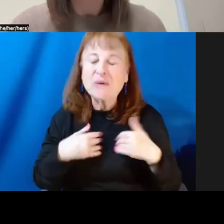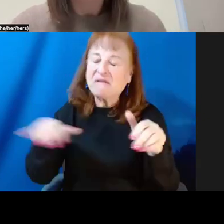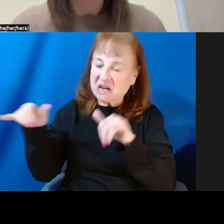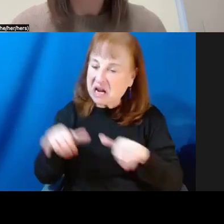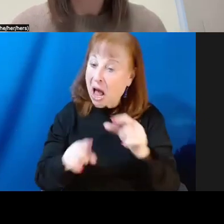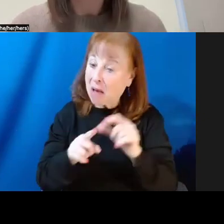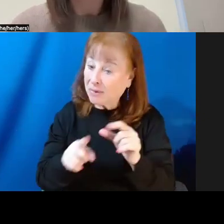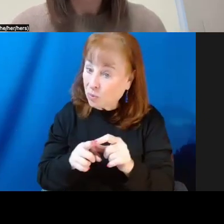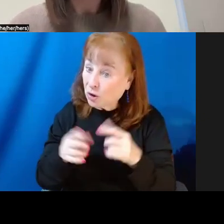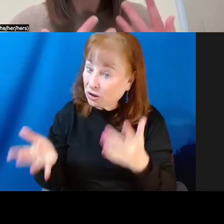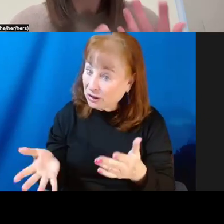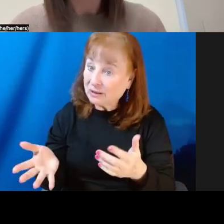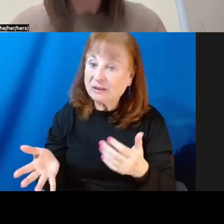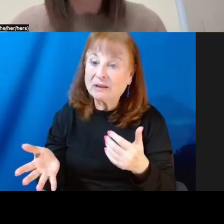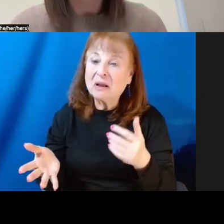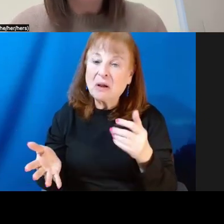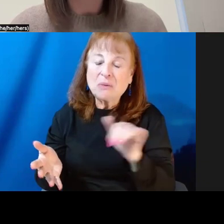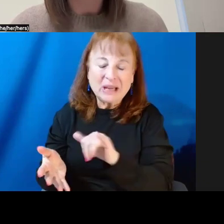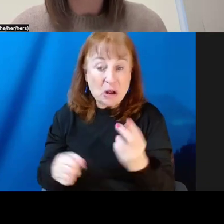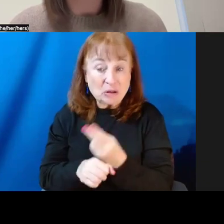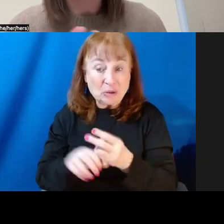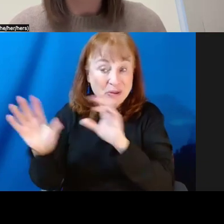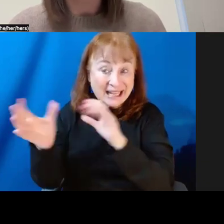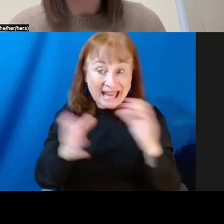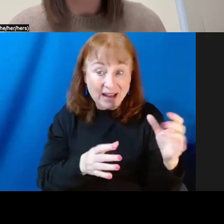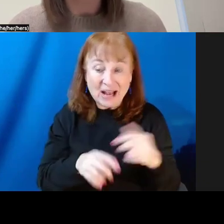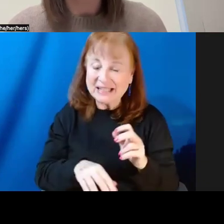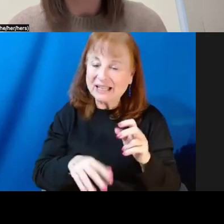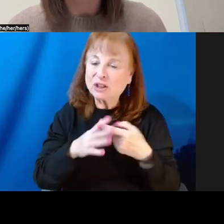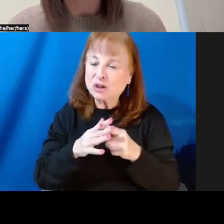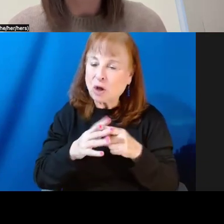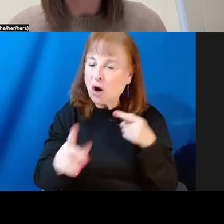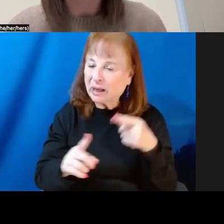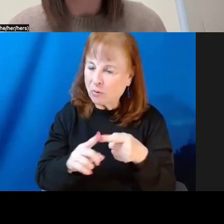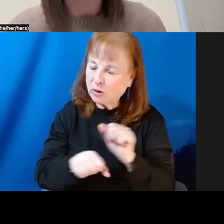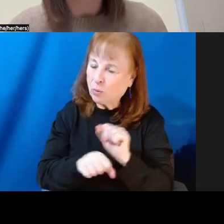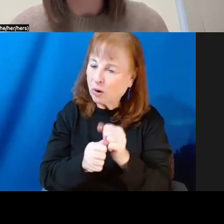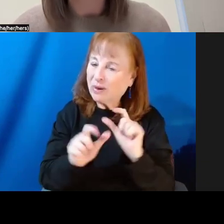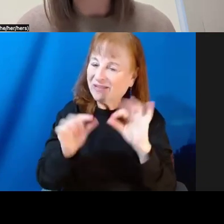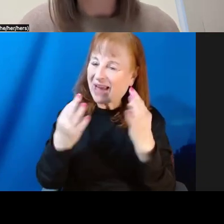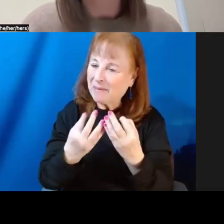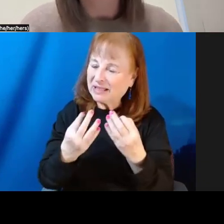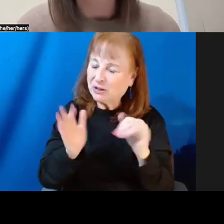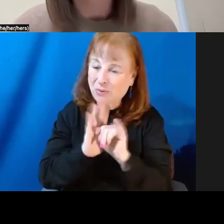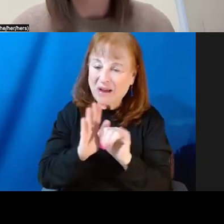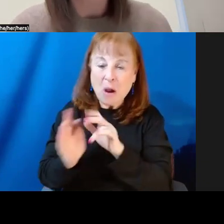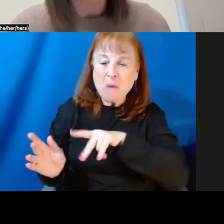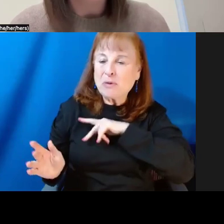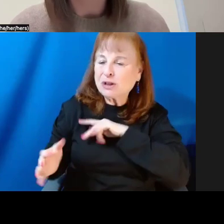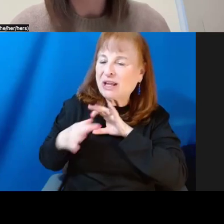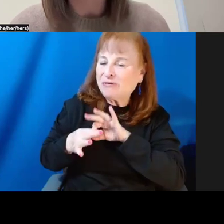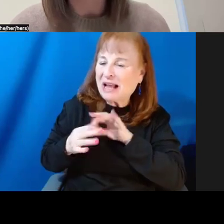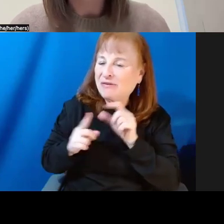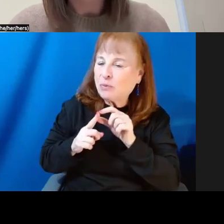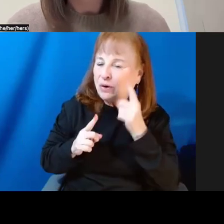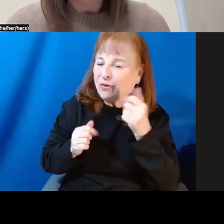within those categories, but we can also use those categories as a jumping off point to work with families to identify personally relevant words for each